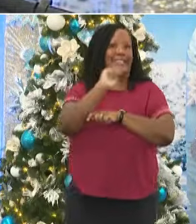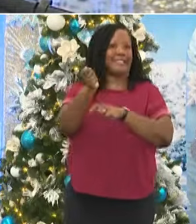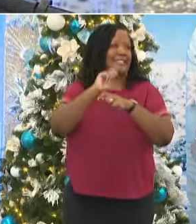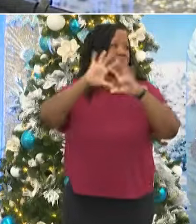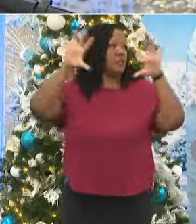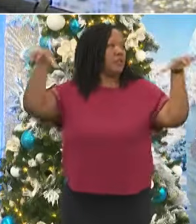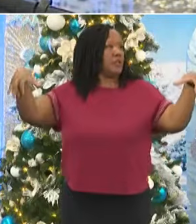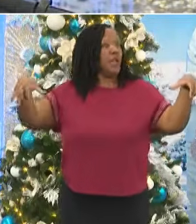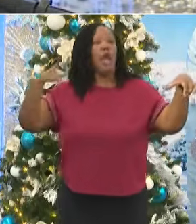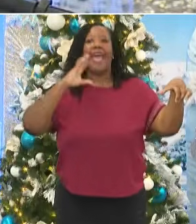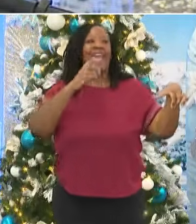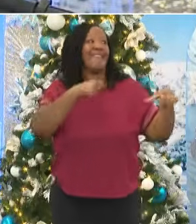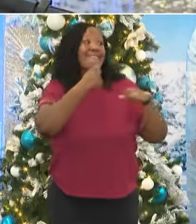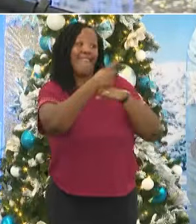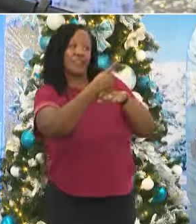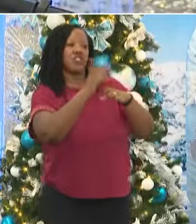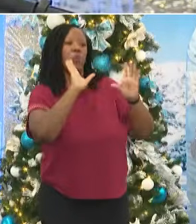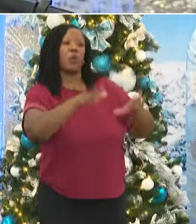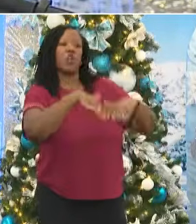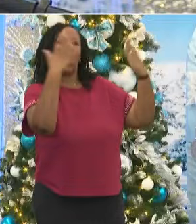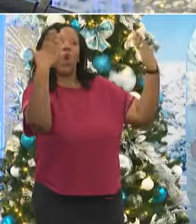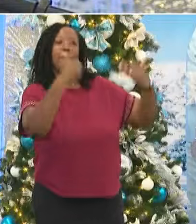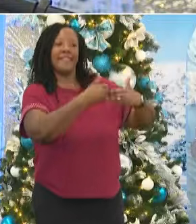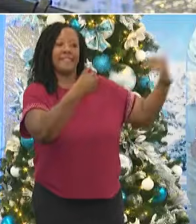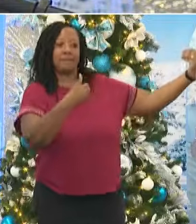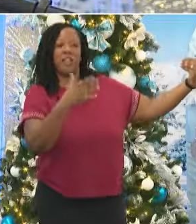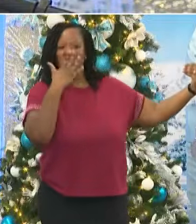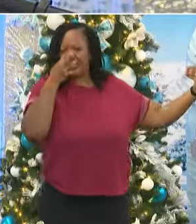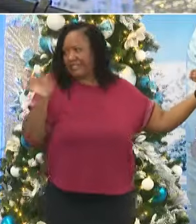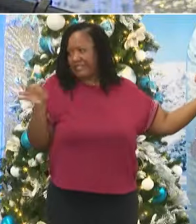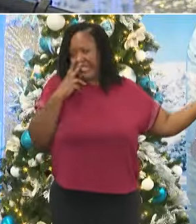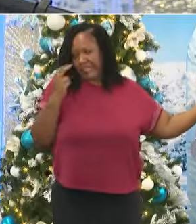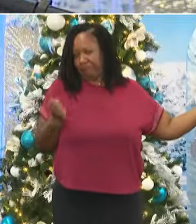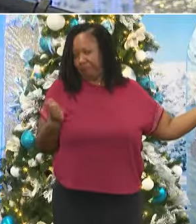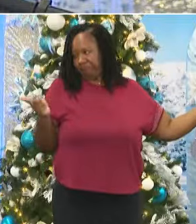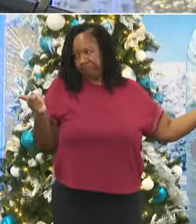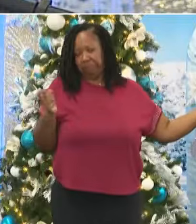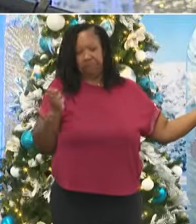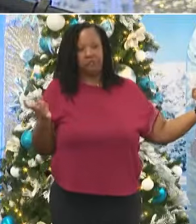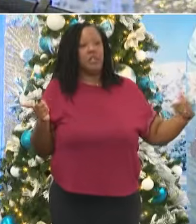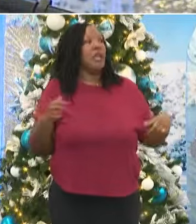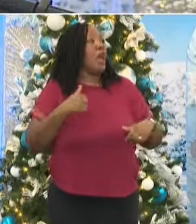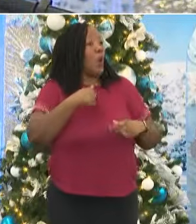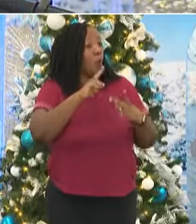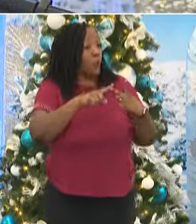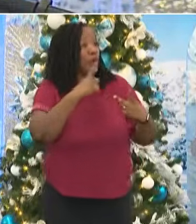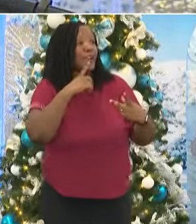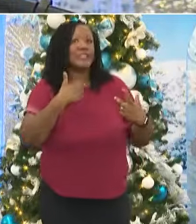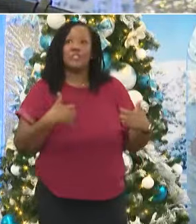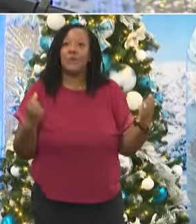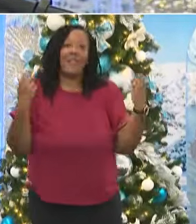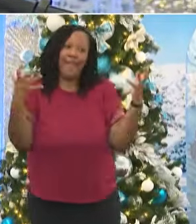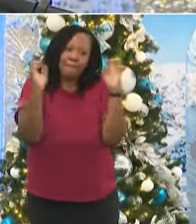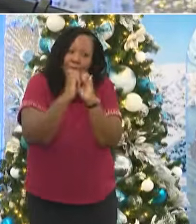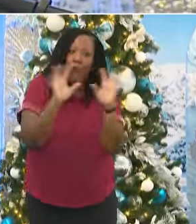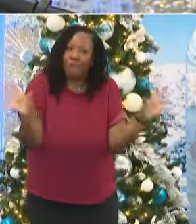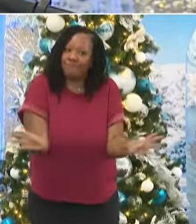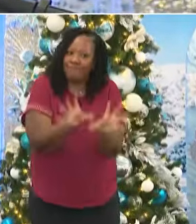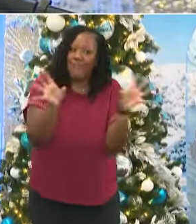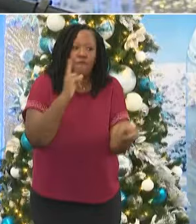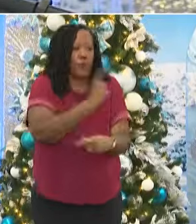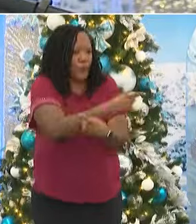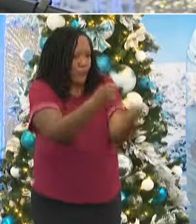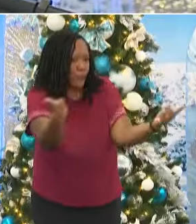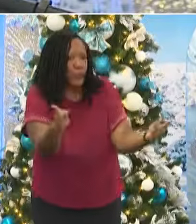that, we're doing really, really great things in the sports capital for you, your children, your grandchildren, and your neighbors. I'd